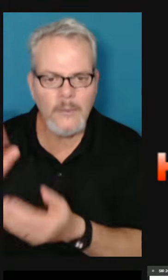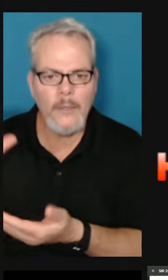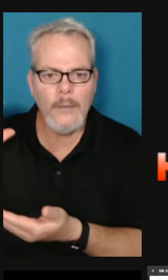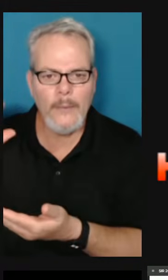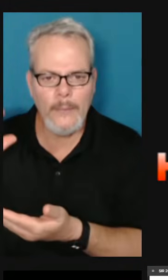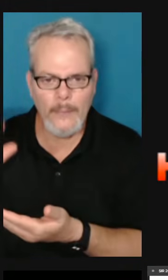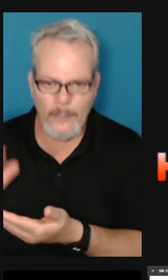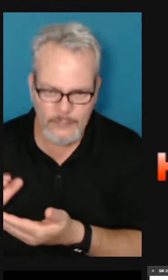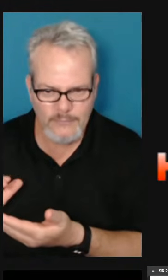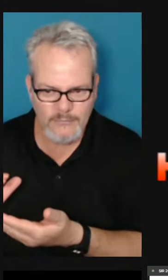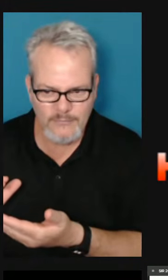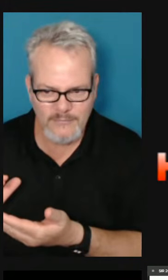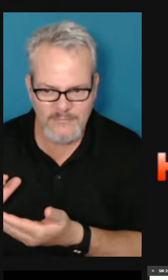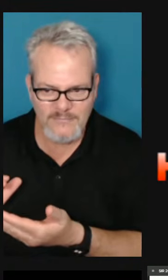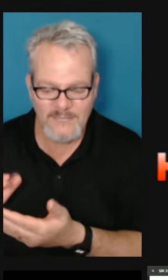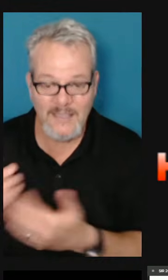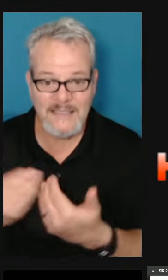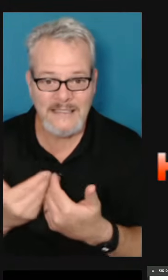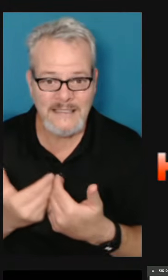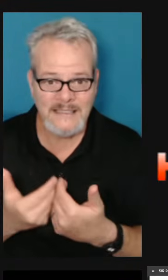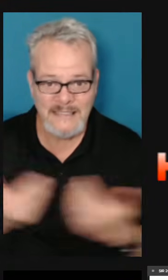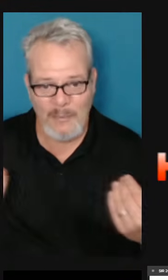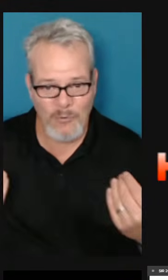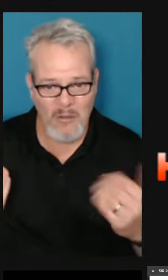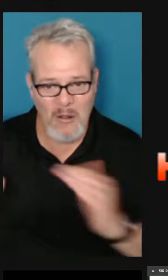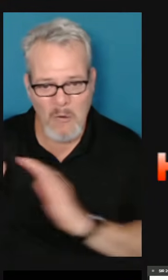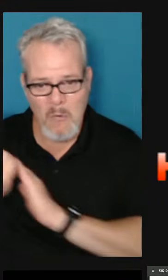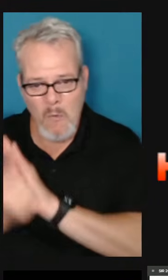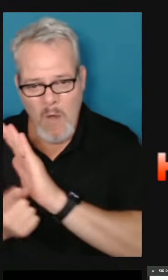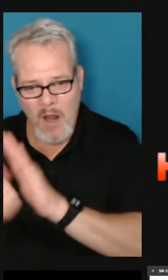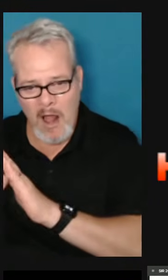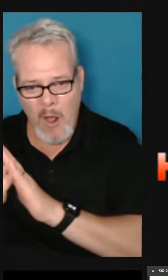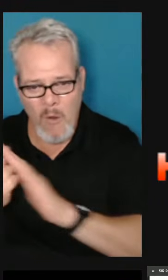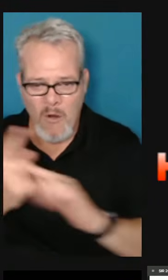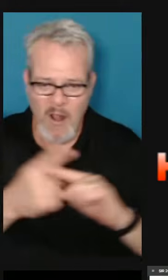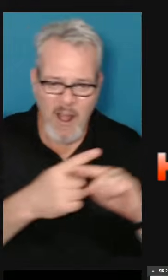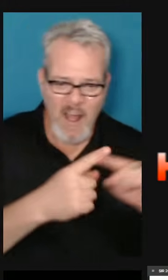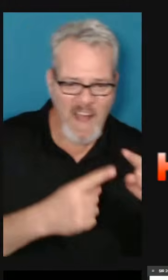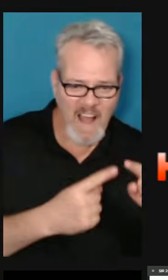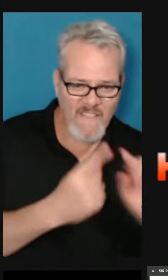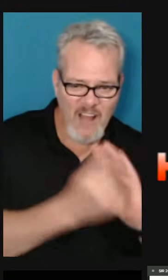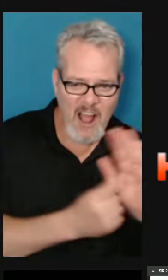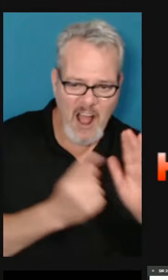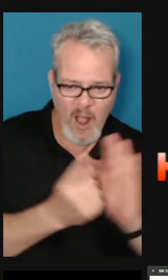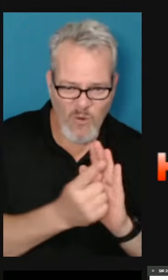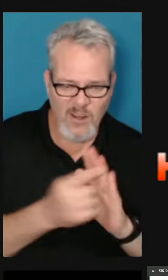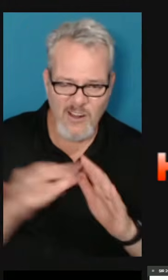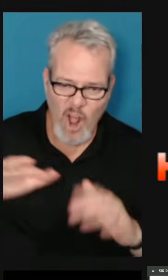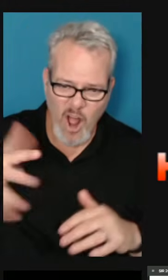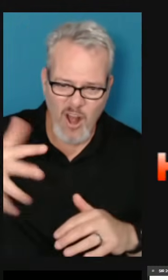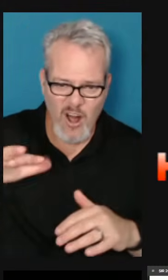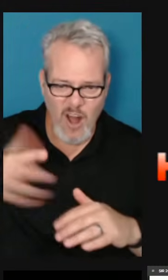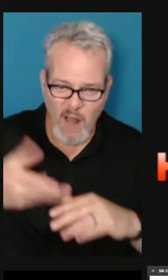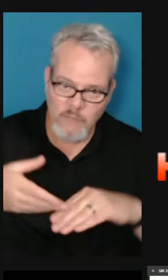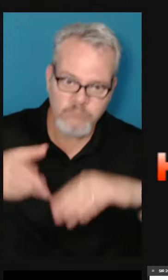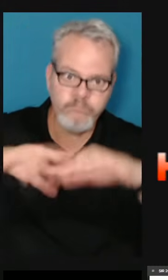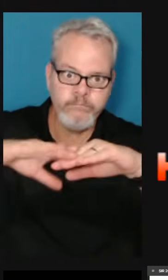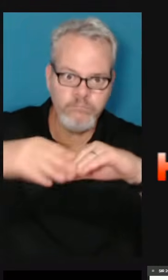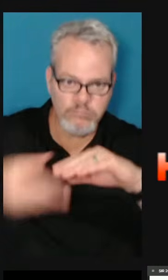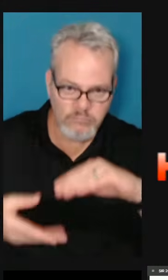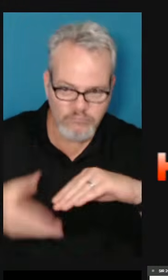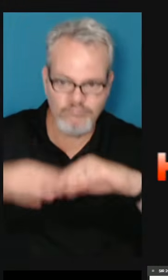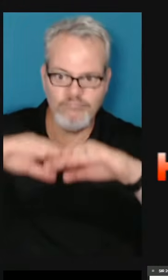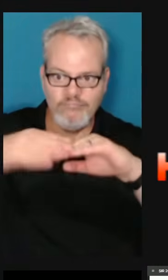separated by half an hour to an hour, more or less. Right, that's more or less what was happening there. So here's a table of